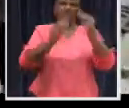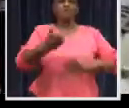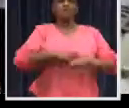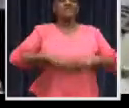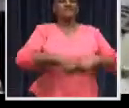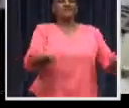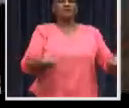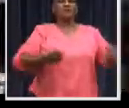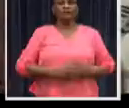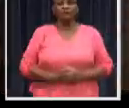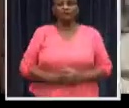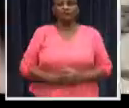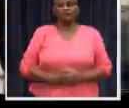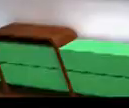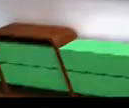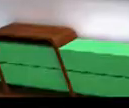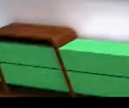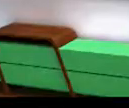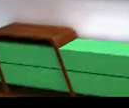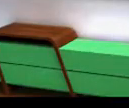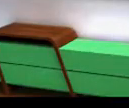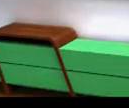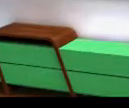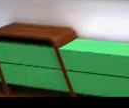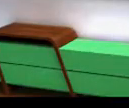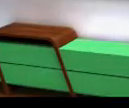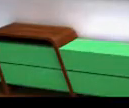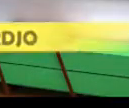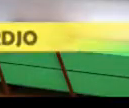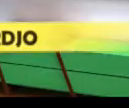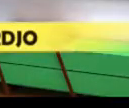about the potential of Suriname. As for now, this is